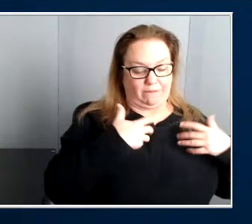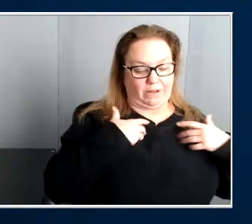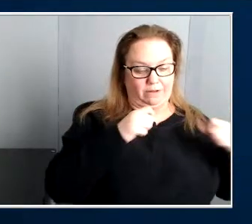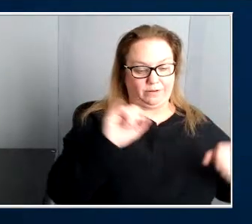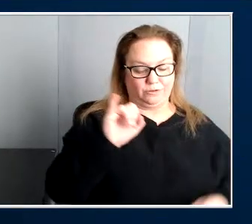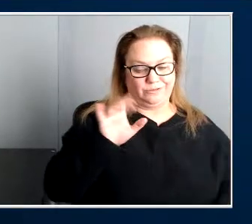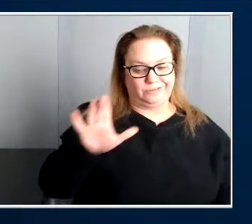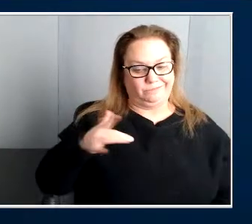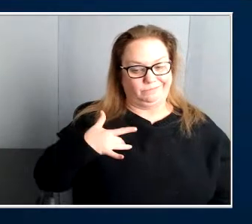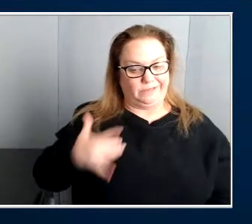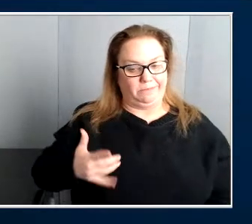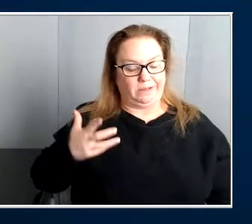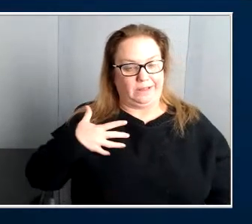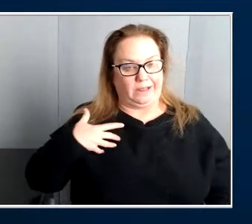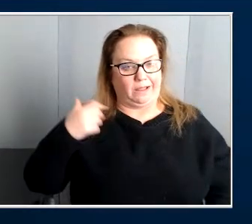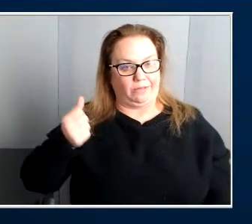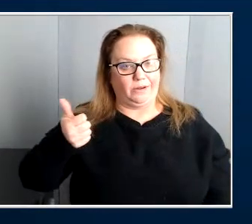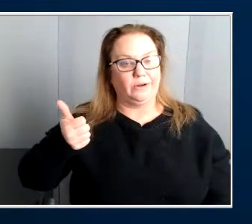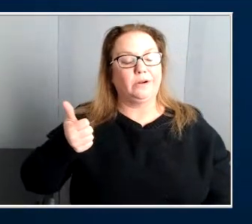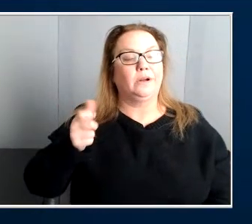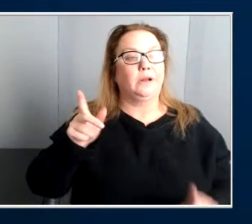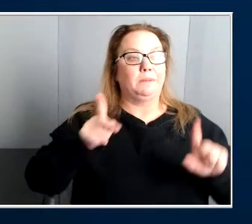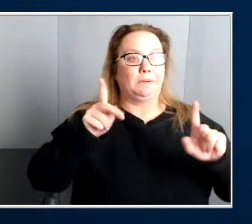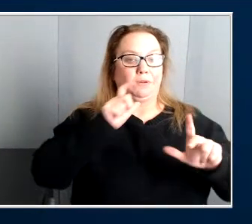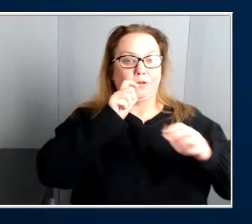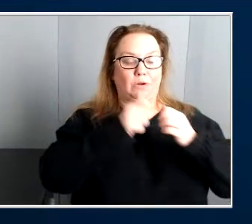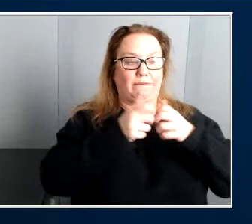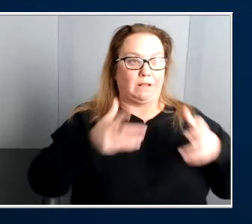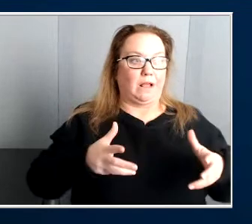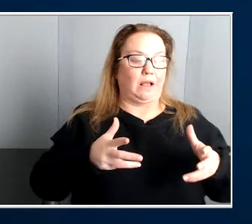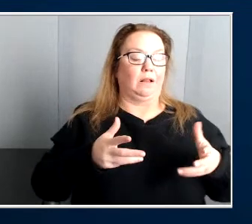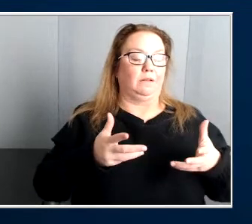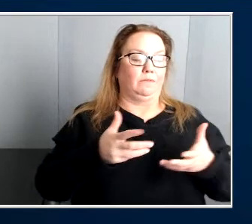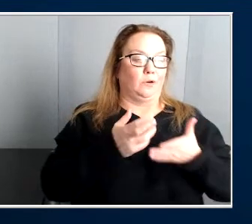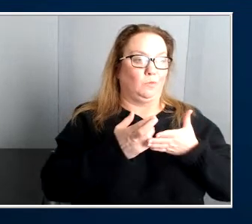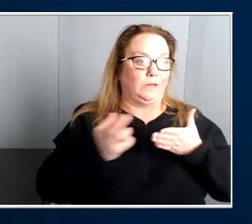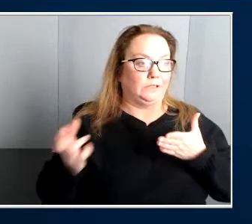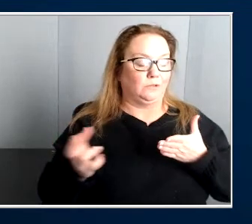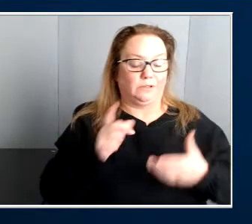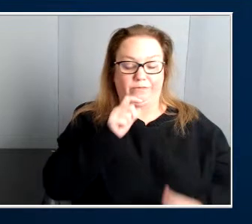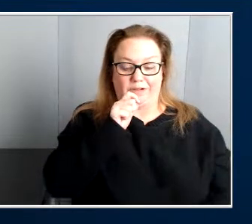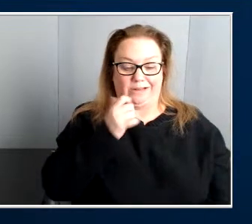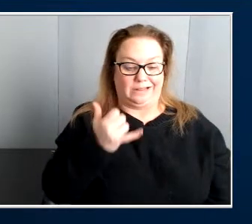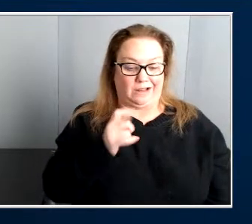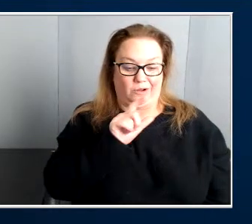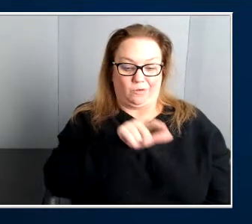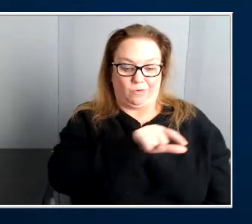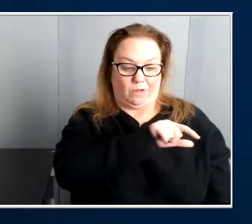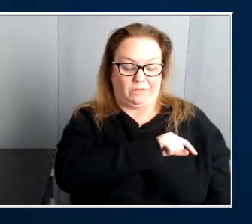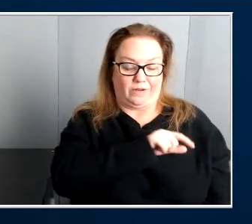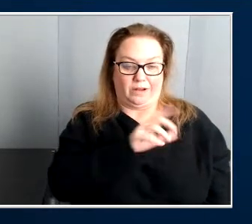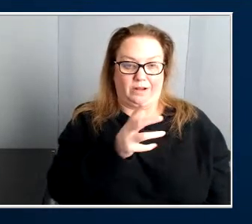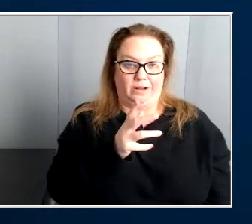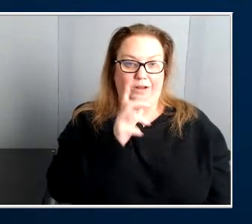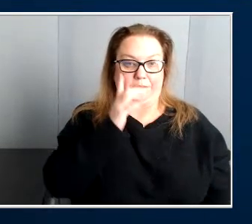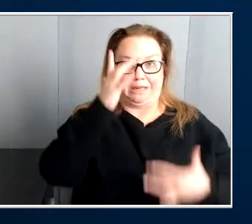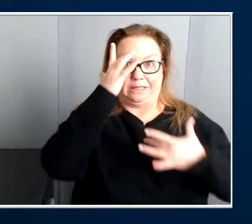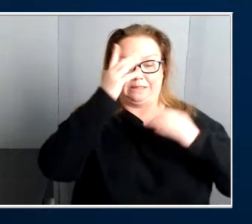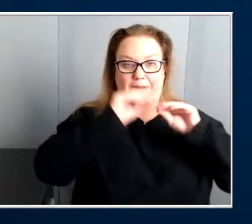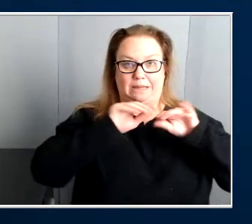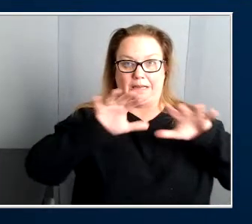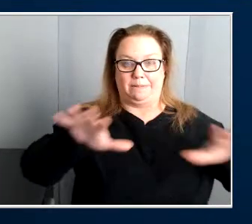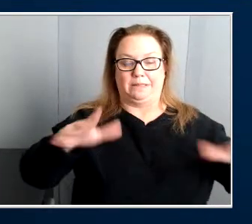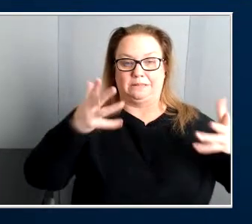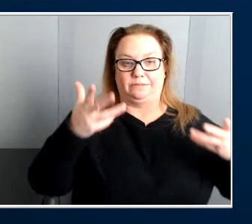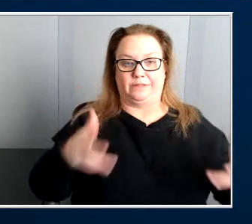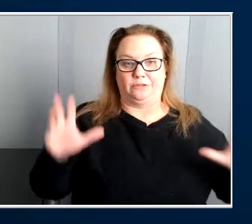And when you take folks who don't have a lot of means and say you're no longer eligible for Medicaid because we think the pandemic's over, then I think what we're